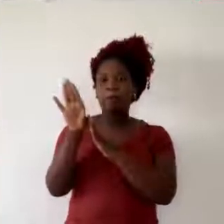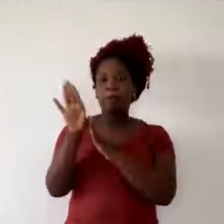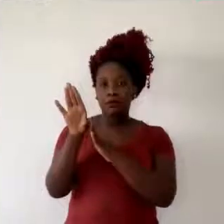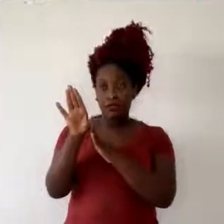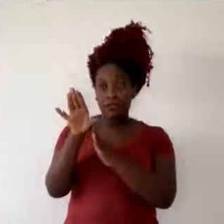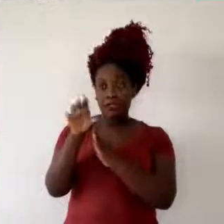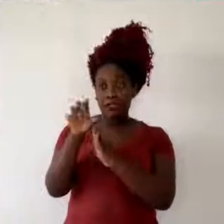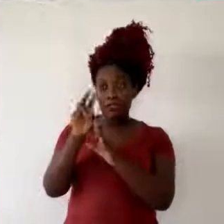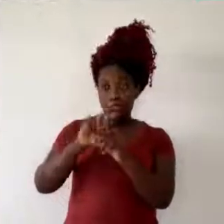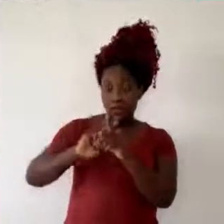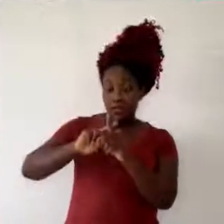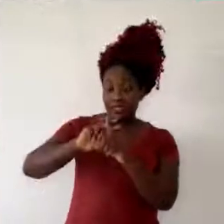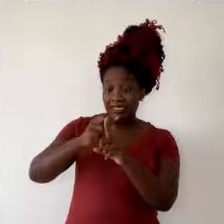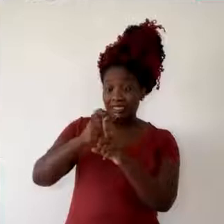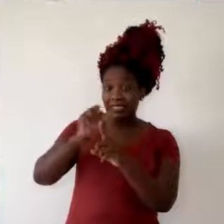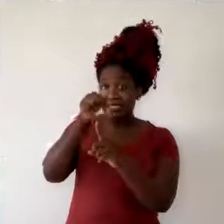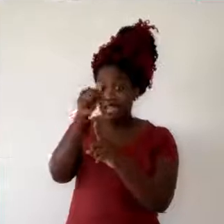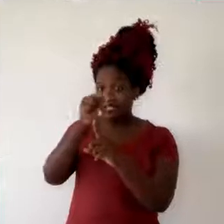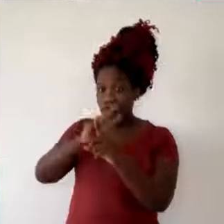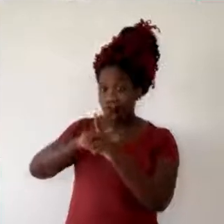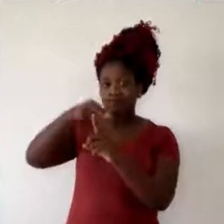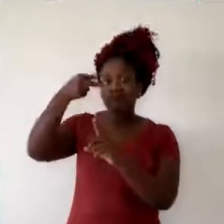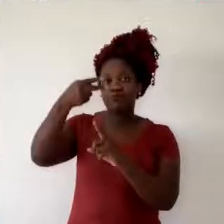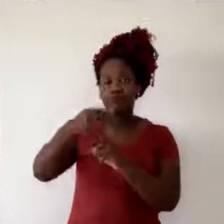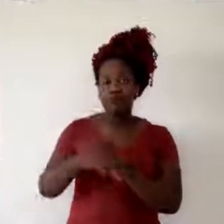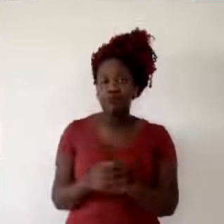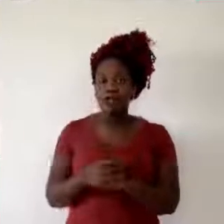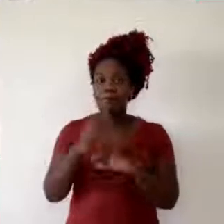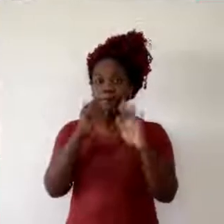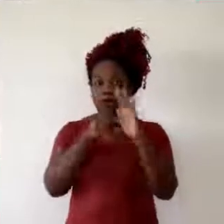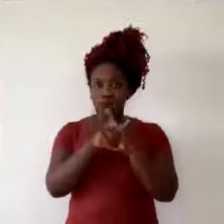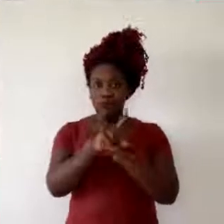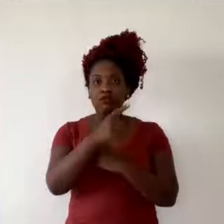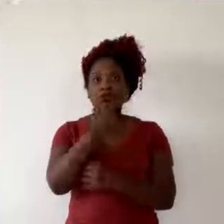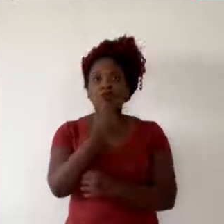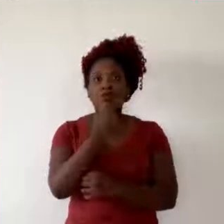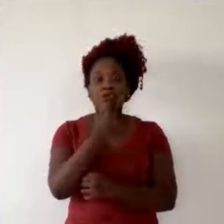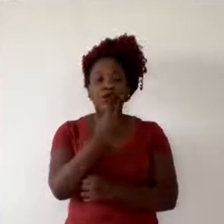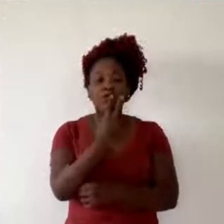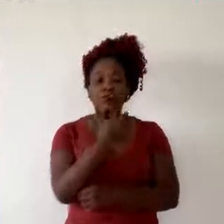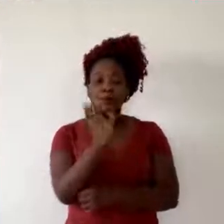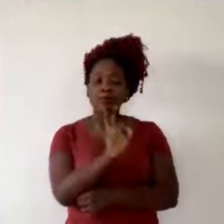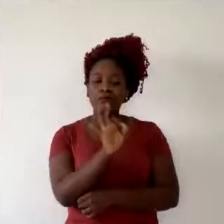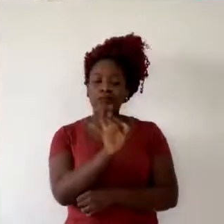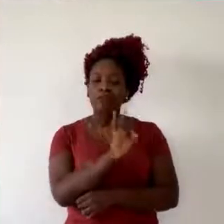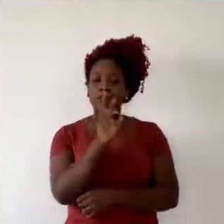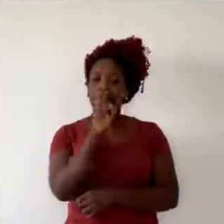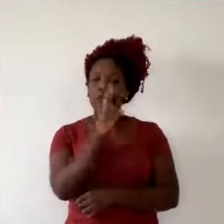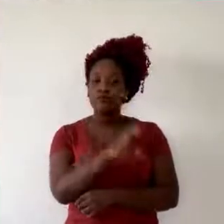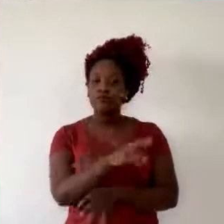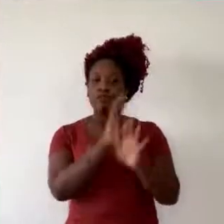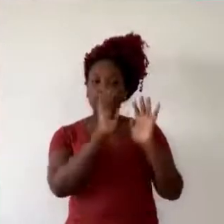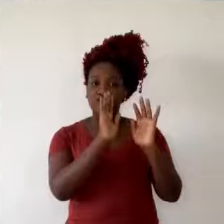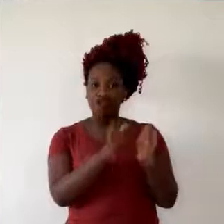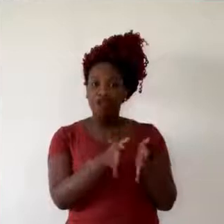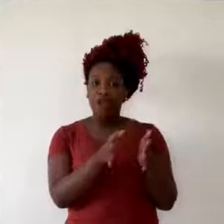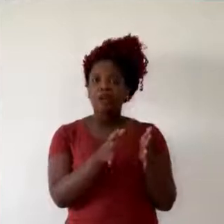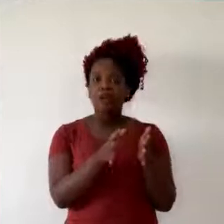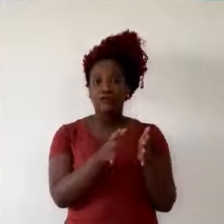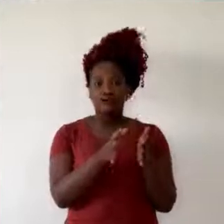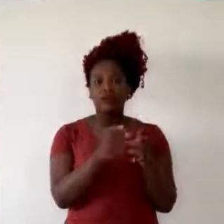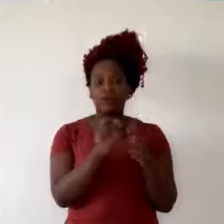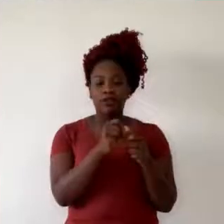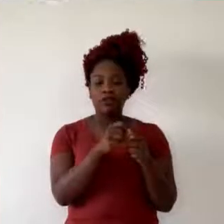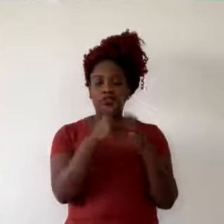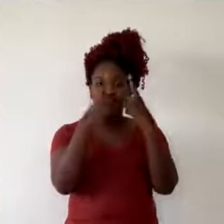to 77% more. And if when we asked this question to the boys, they said they had